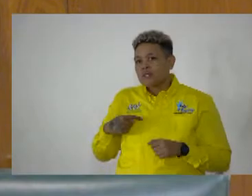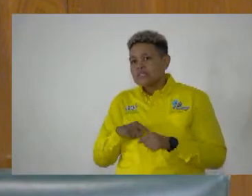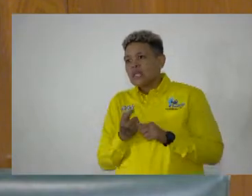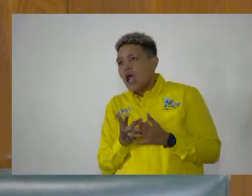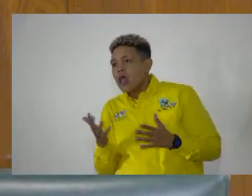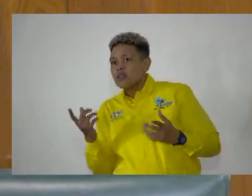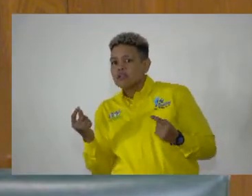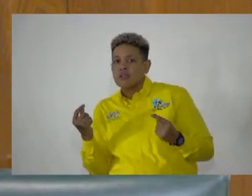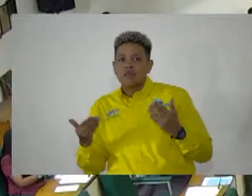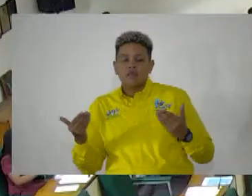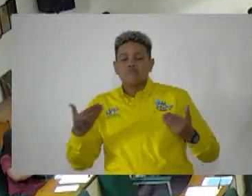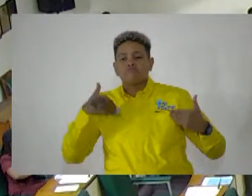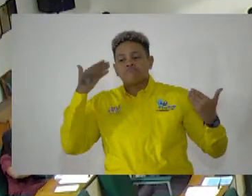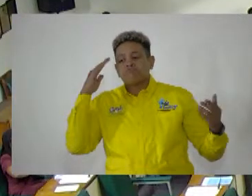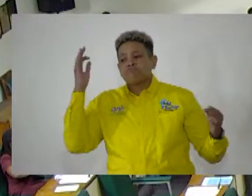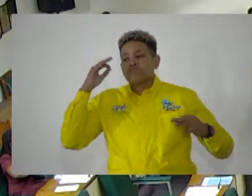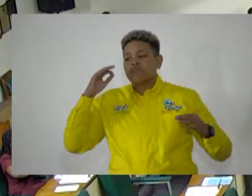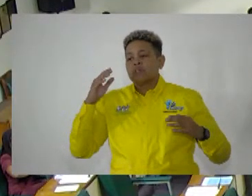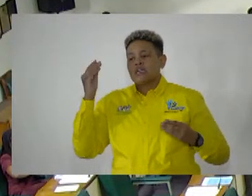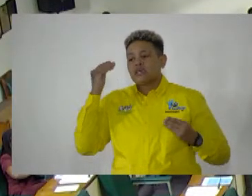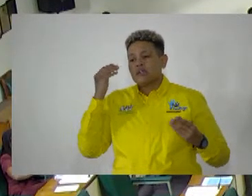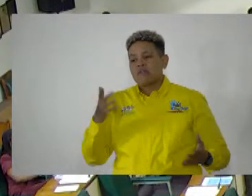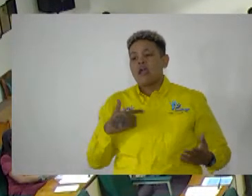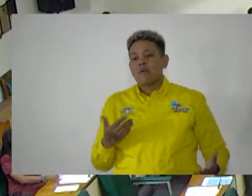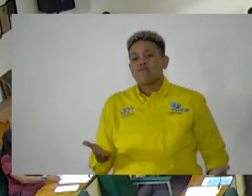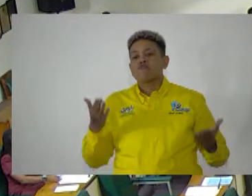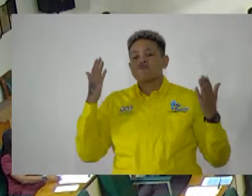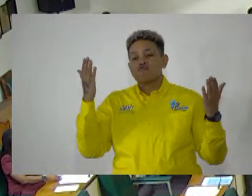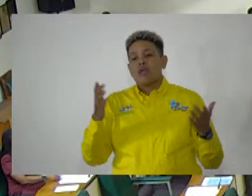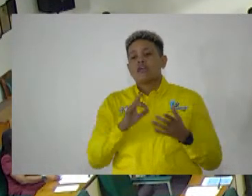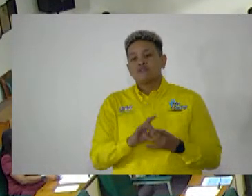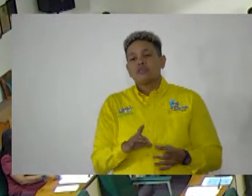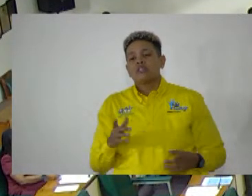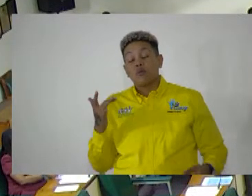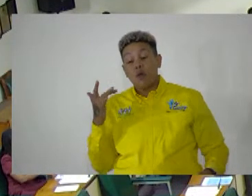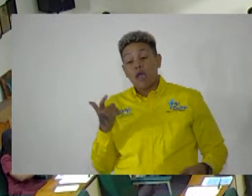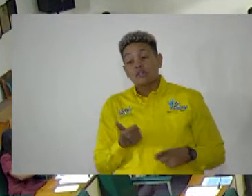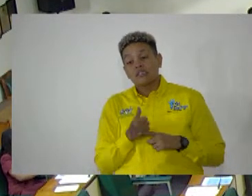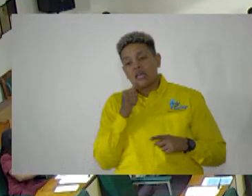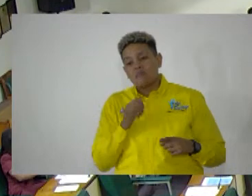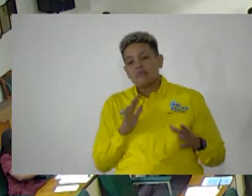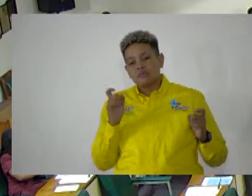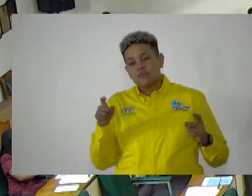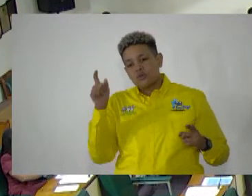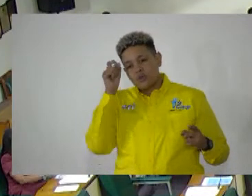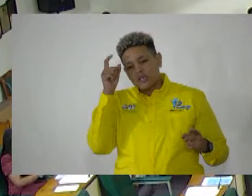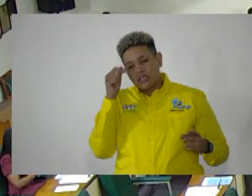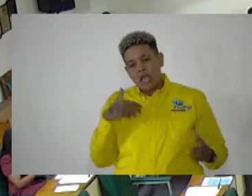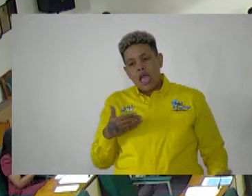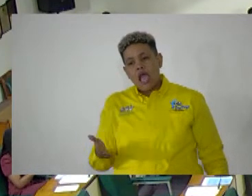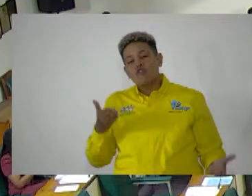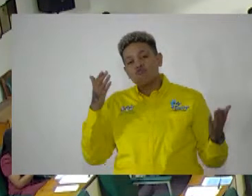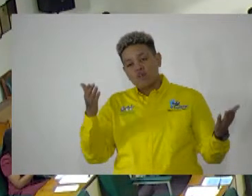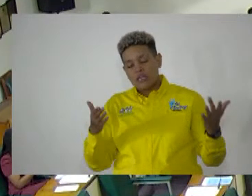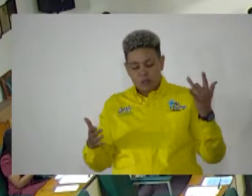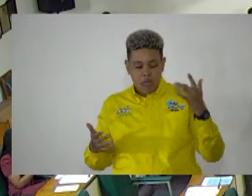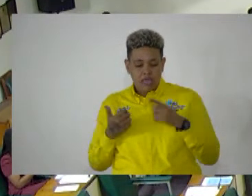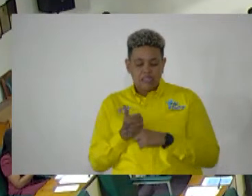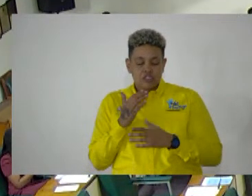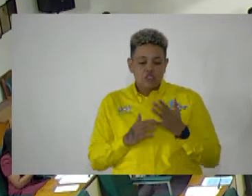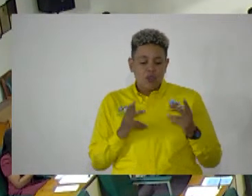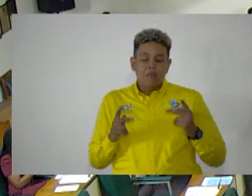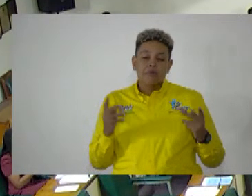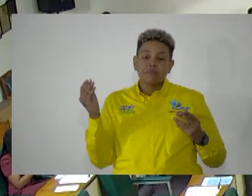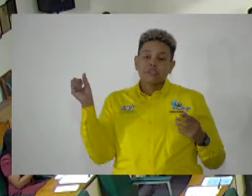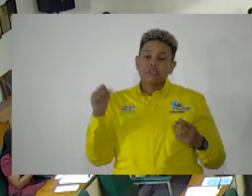of that. No, I'm raising it. Madam Speaker, you would understand that I raise it because some people